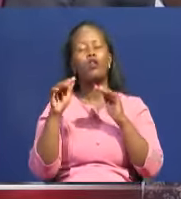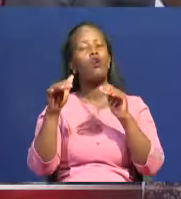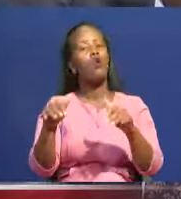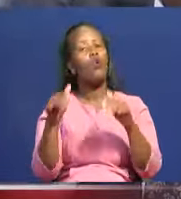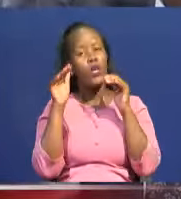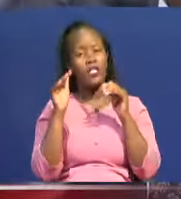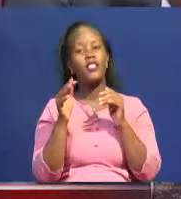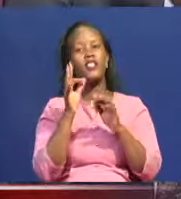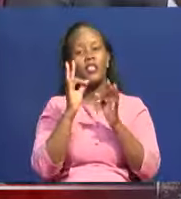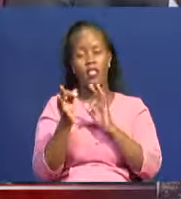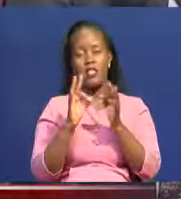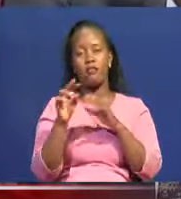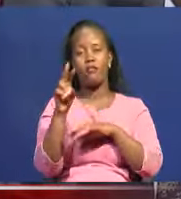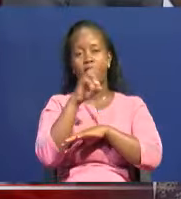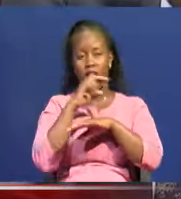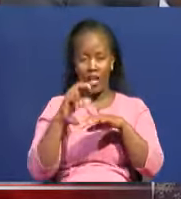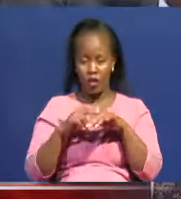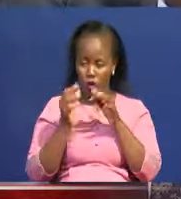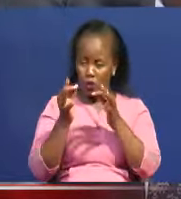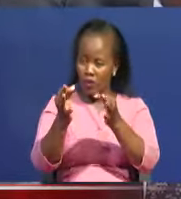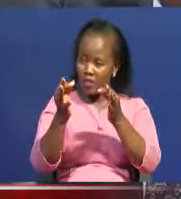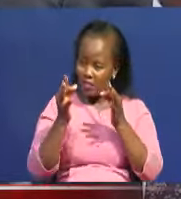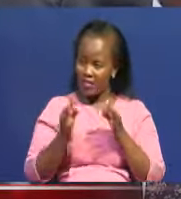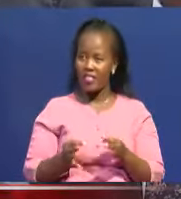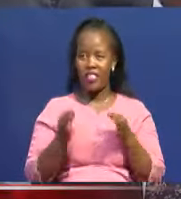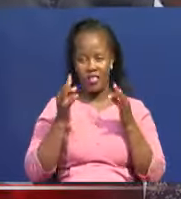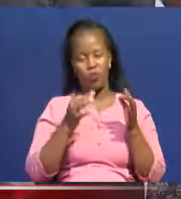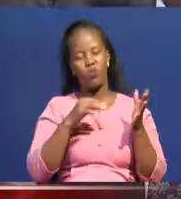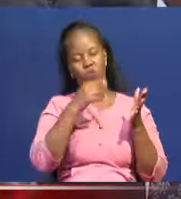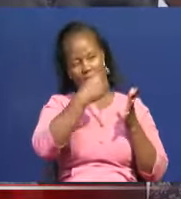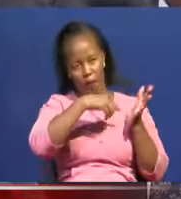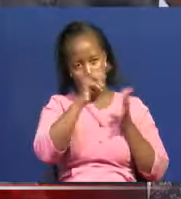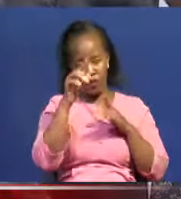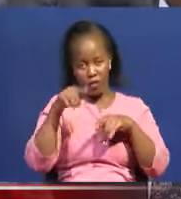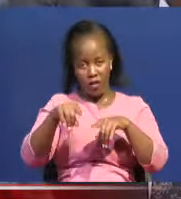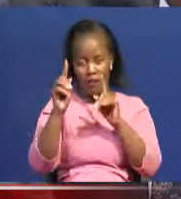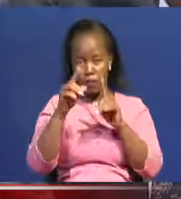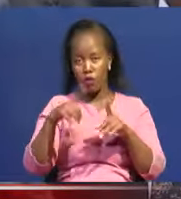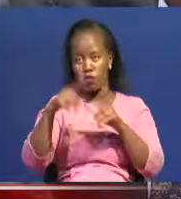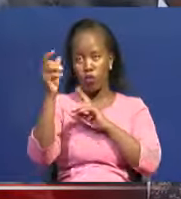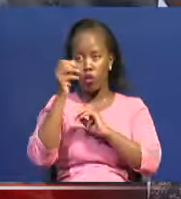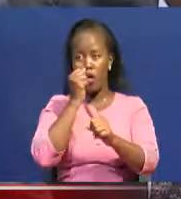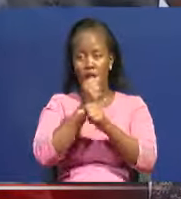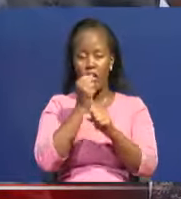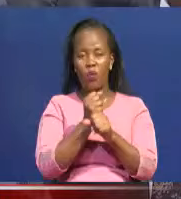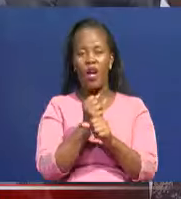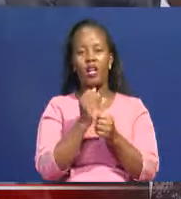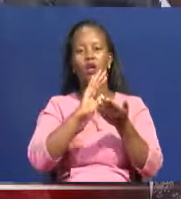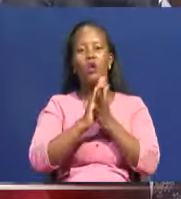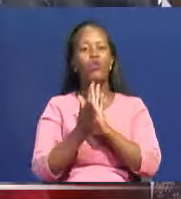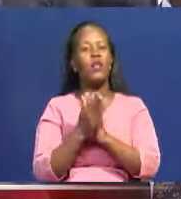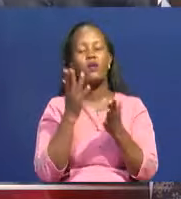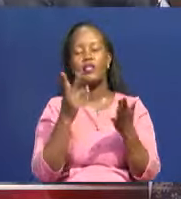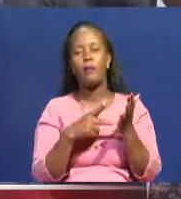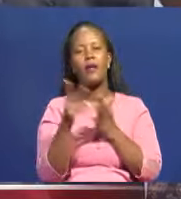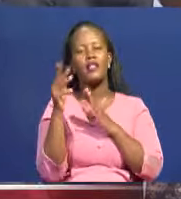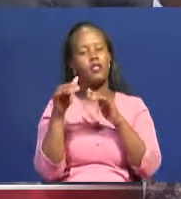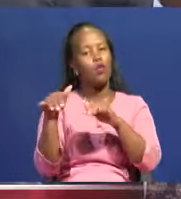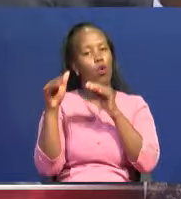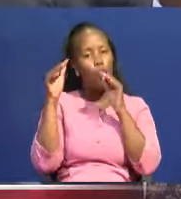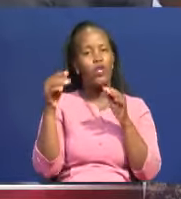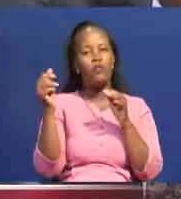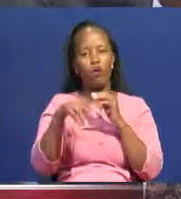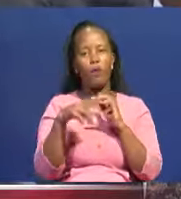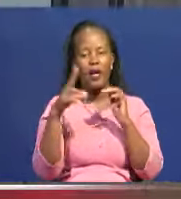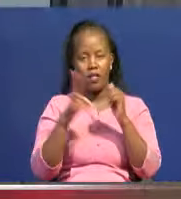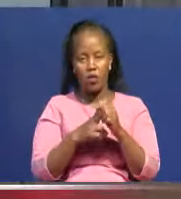see if the treasury will okay them to go work without pay. Then when pay comes in July, they be